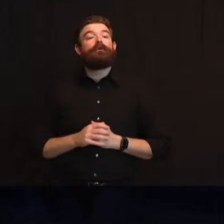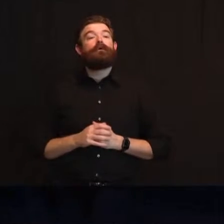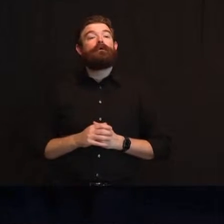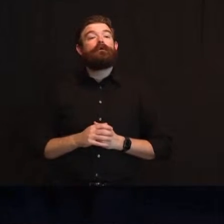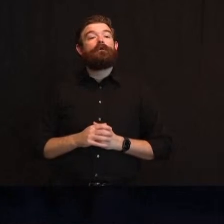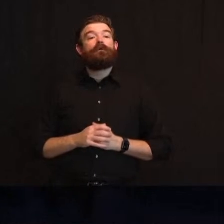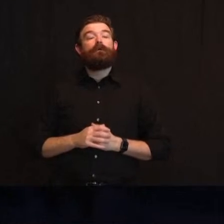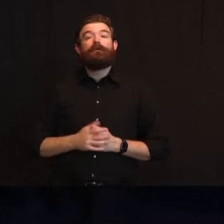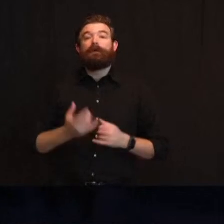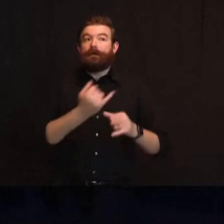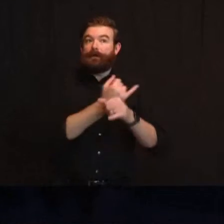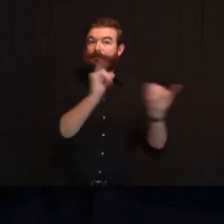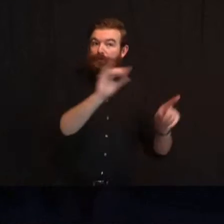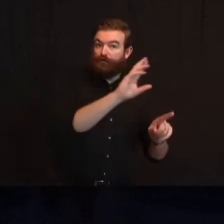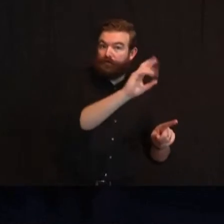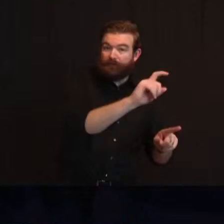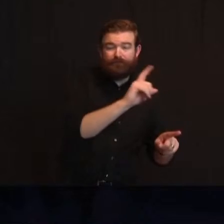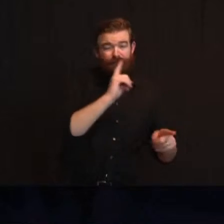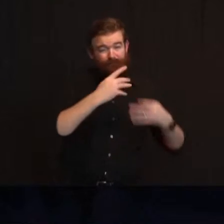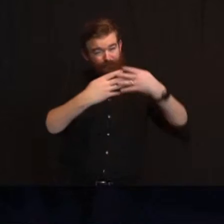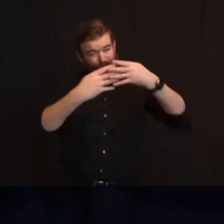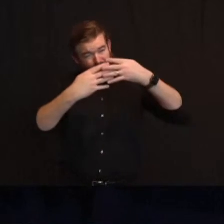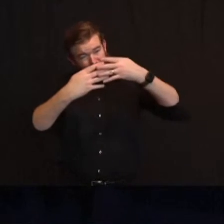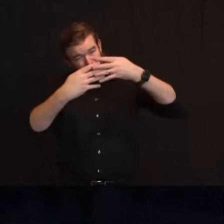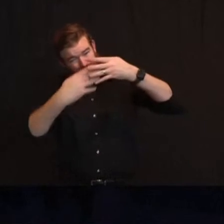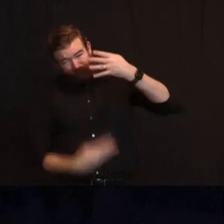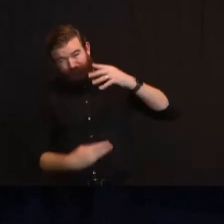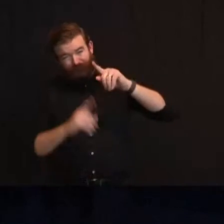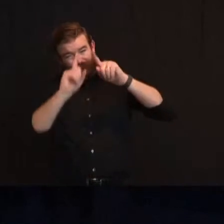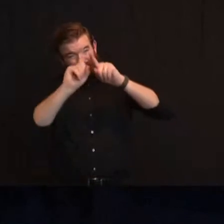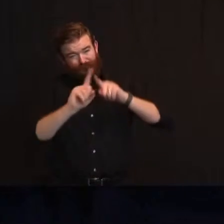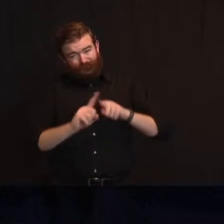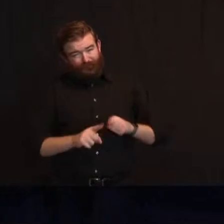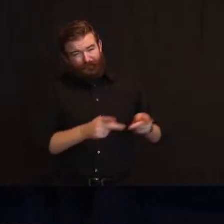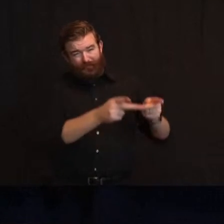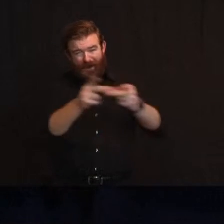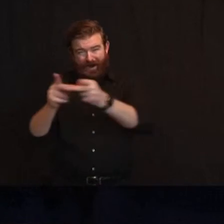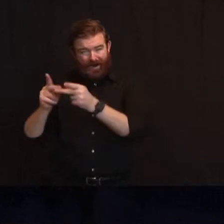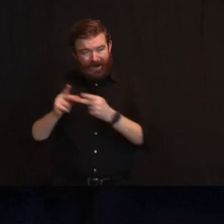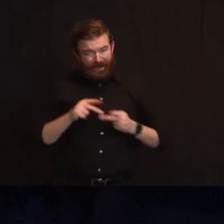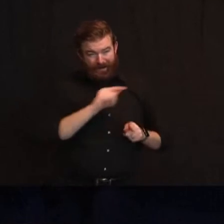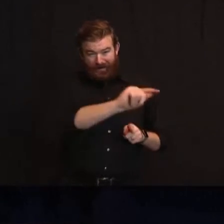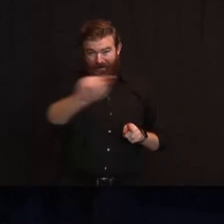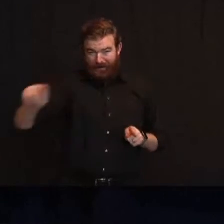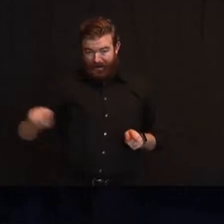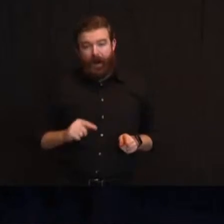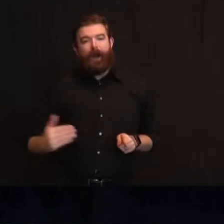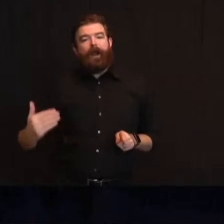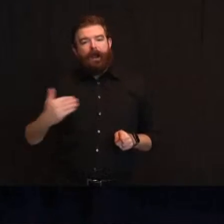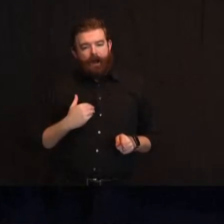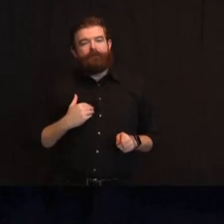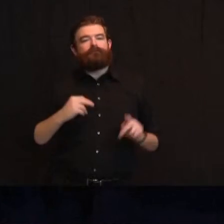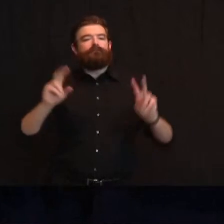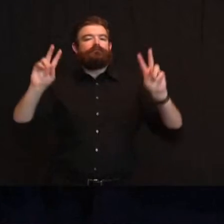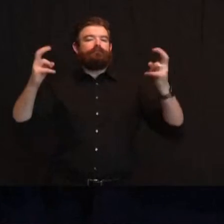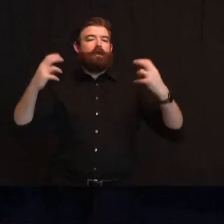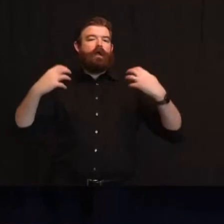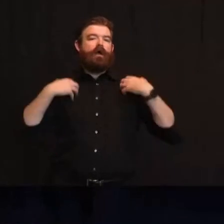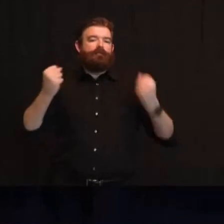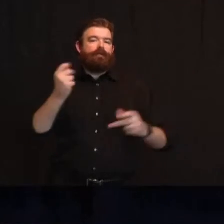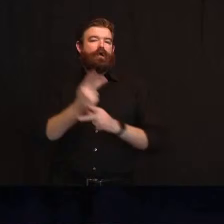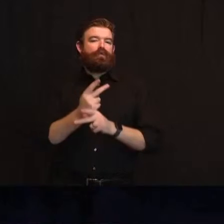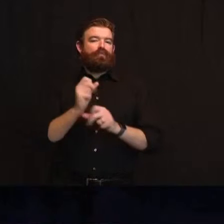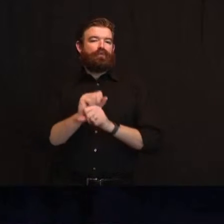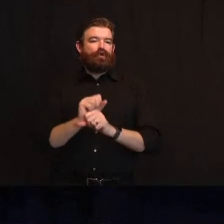and other settings and all settings where healthcare is provided. So we expect the initial supply in New Jersey